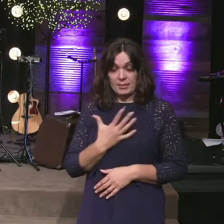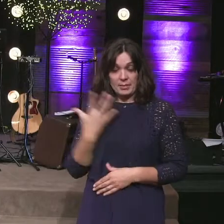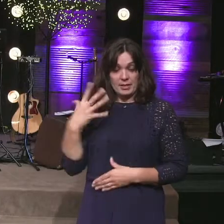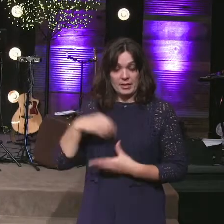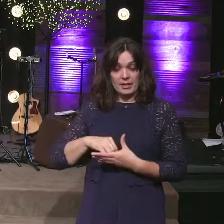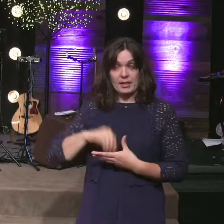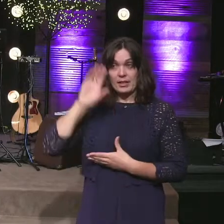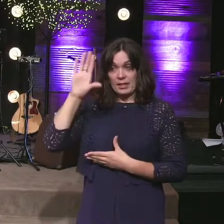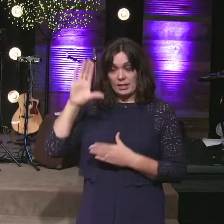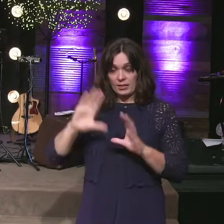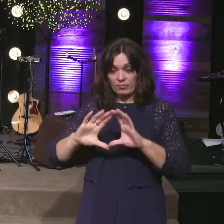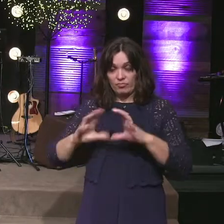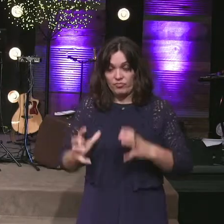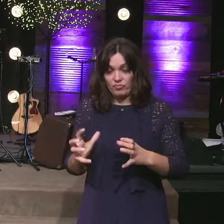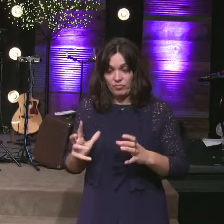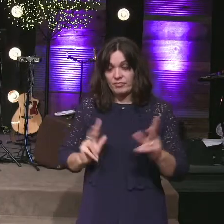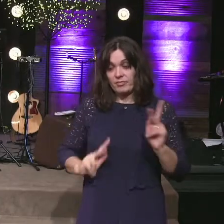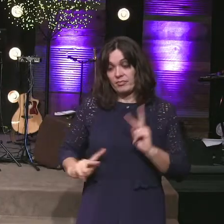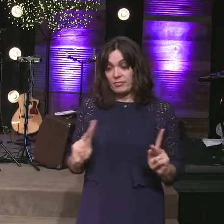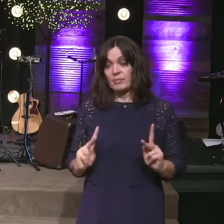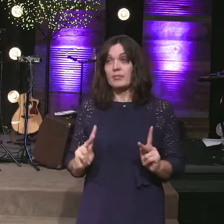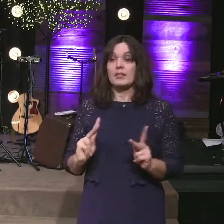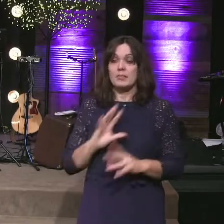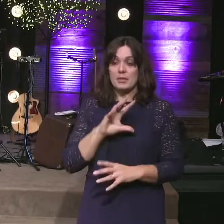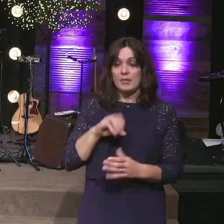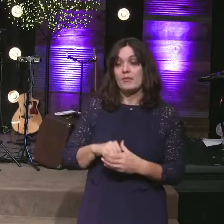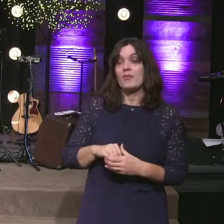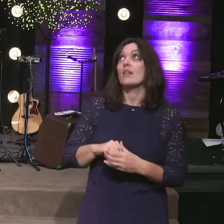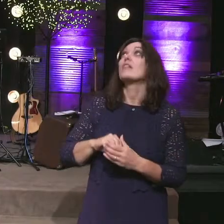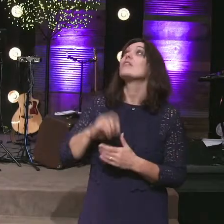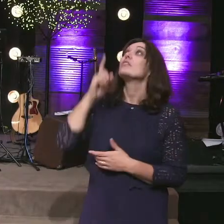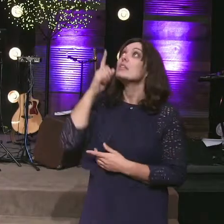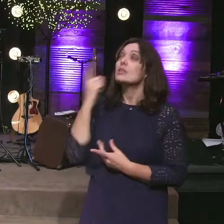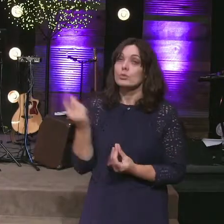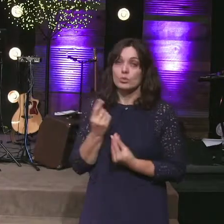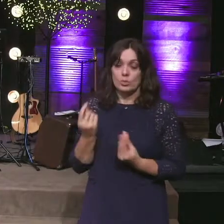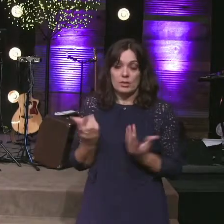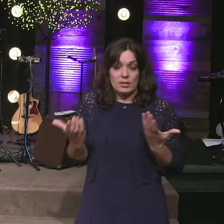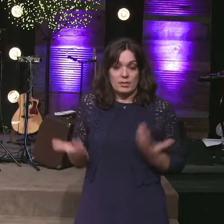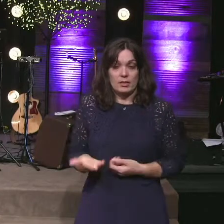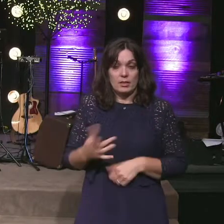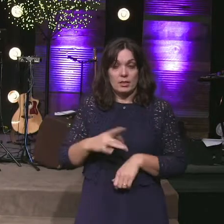Christ and be a part of what God's doing on the face of the earth.